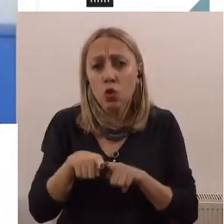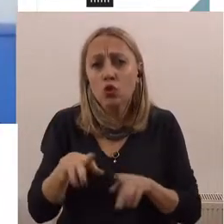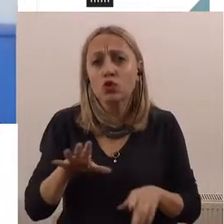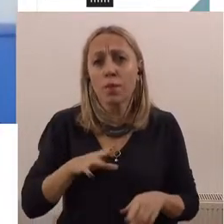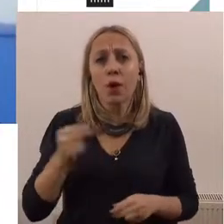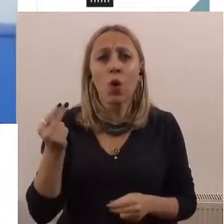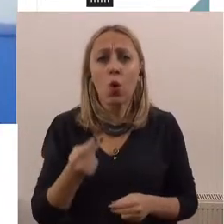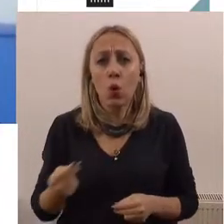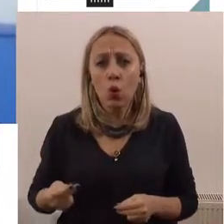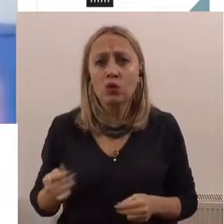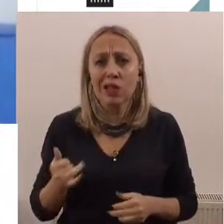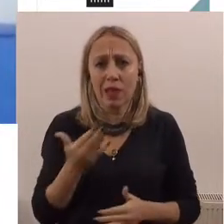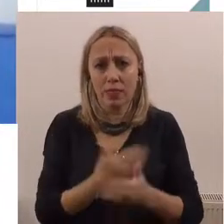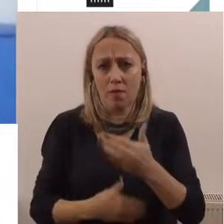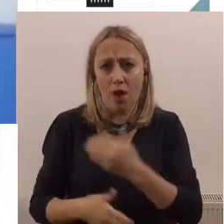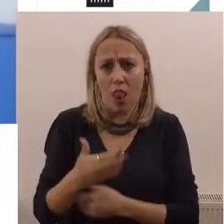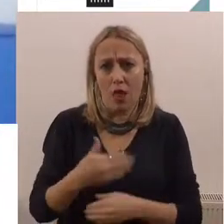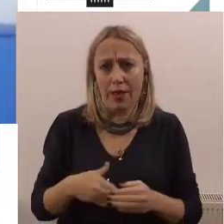past with a disability.